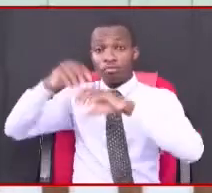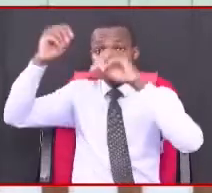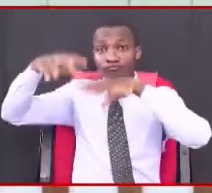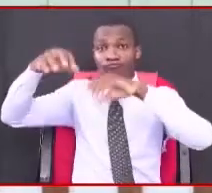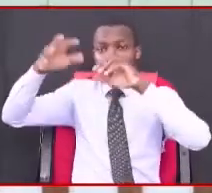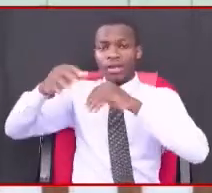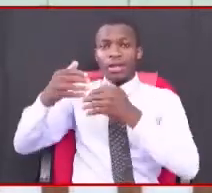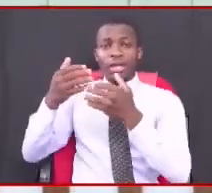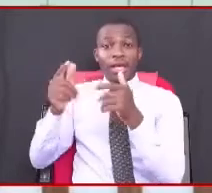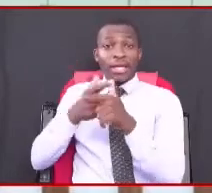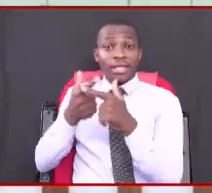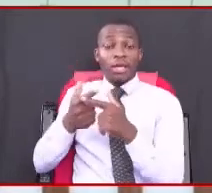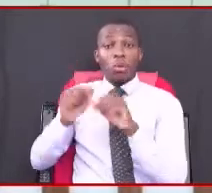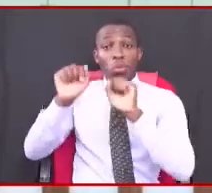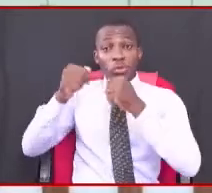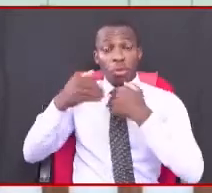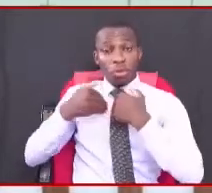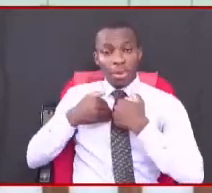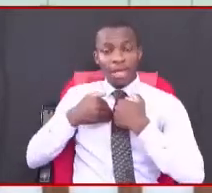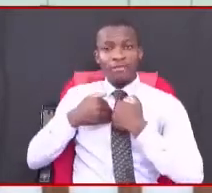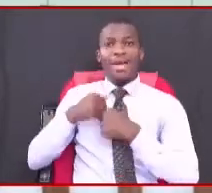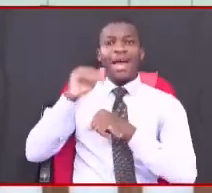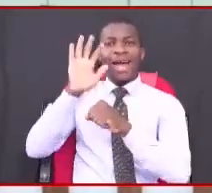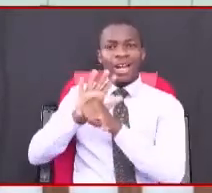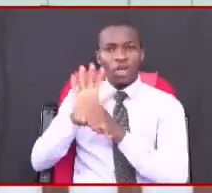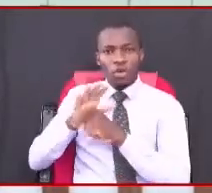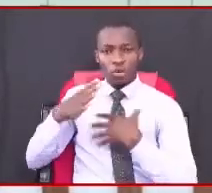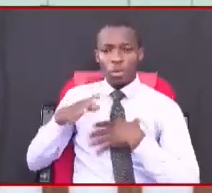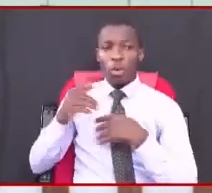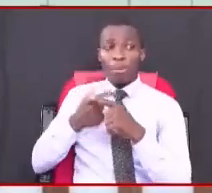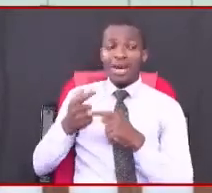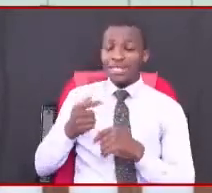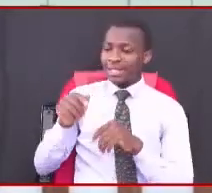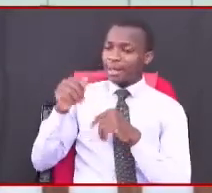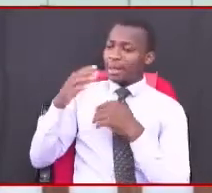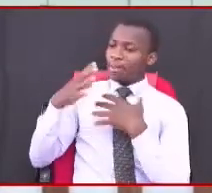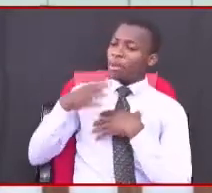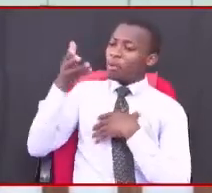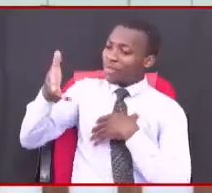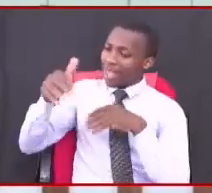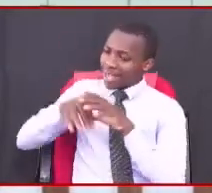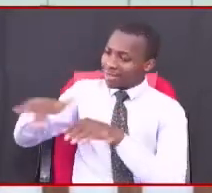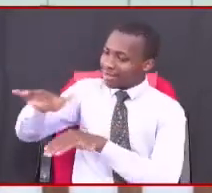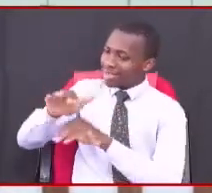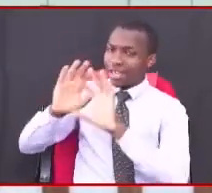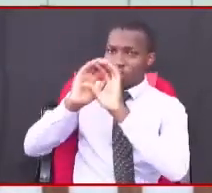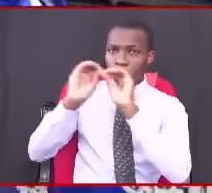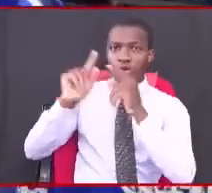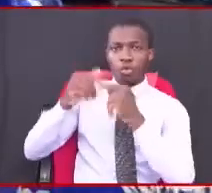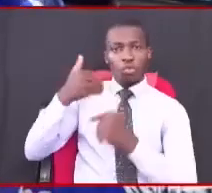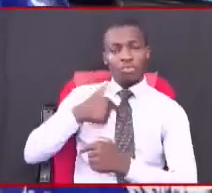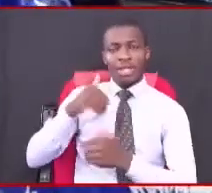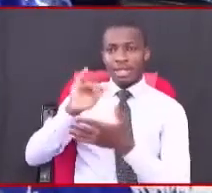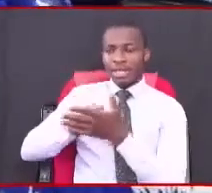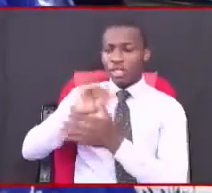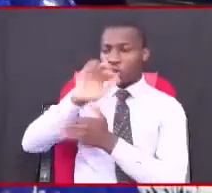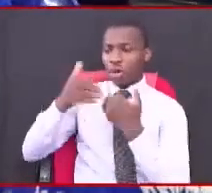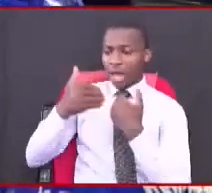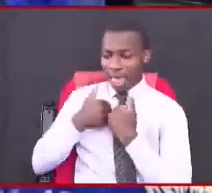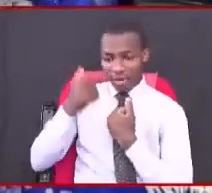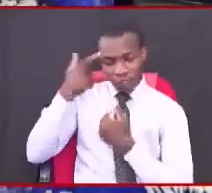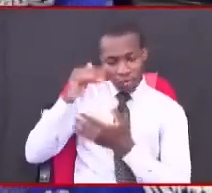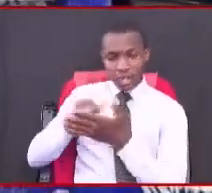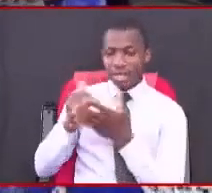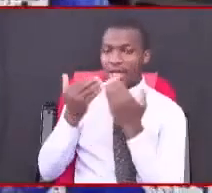many casualties, but there was not a single soul in this compound. And to me, that was only God who did that. Thank you so